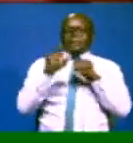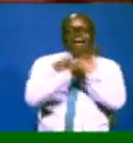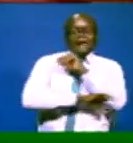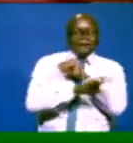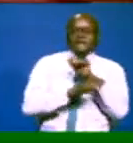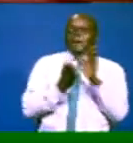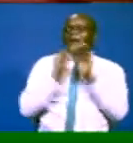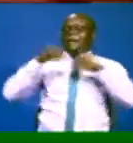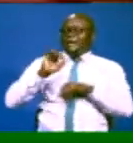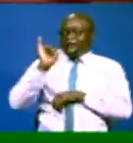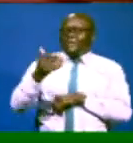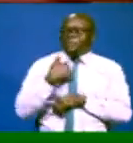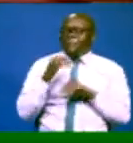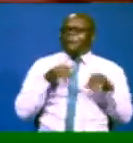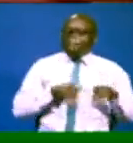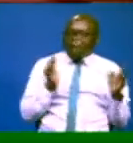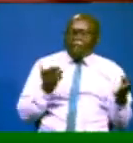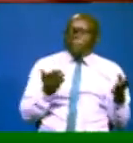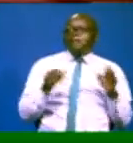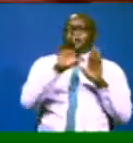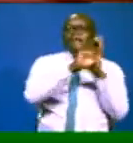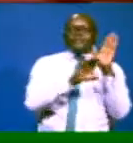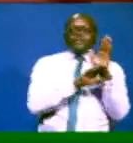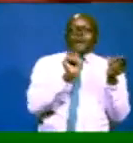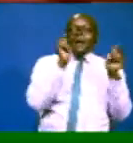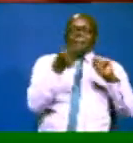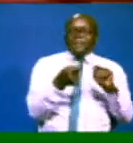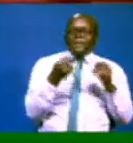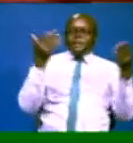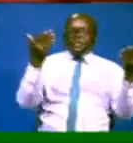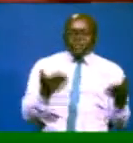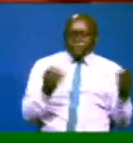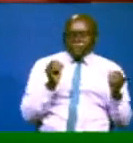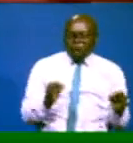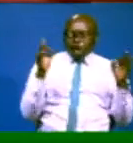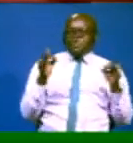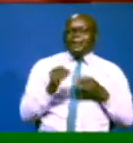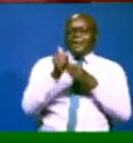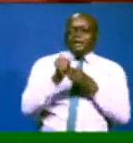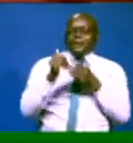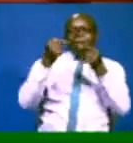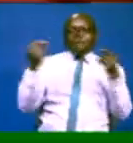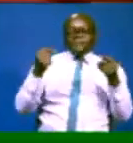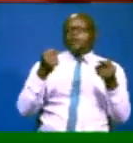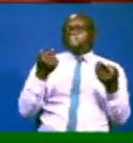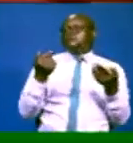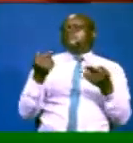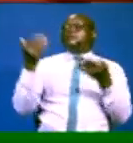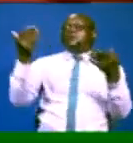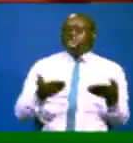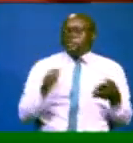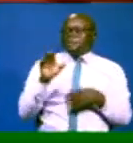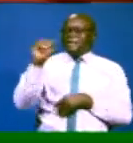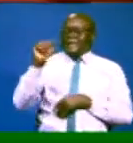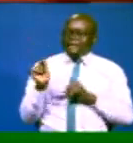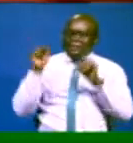agree that we want to go the route of constitutional amendment to introduce the official leader of opposition, to introduce cabinet secretary to